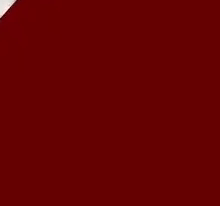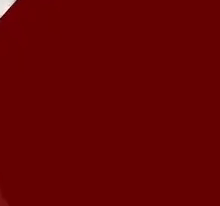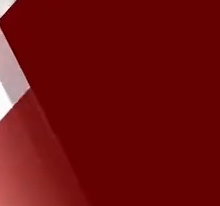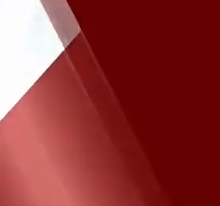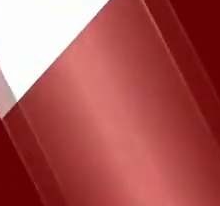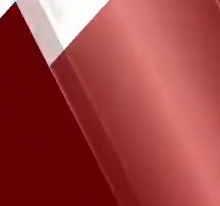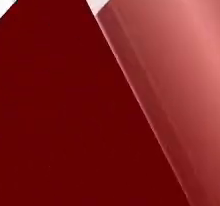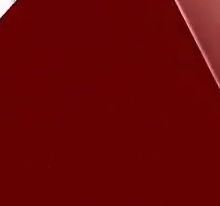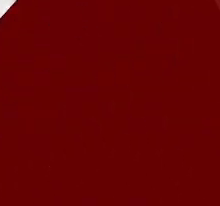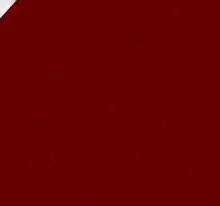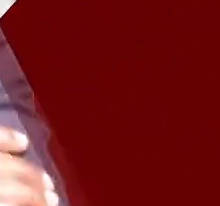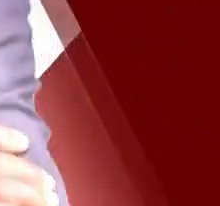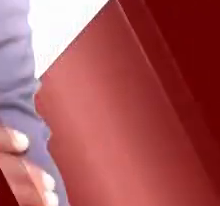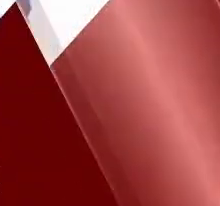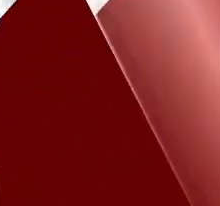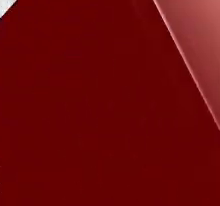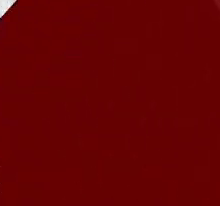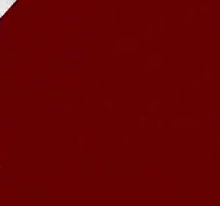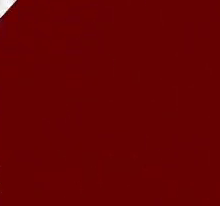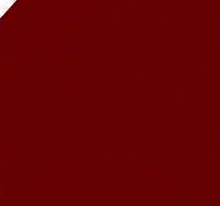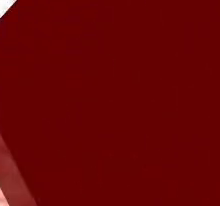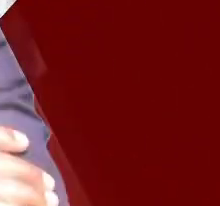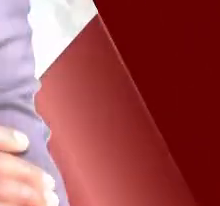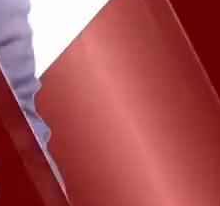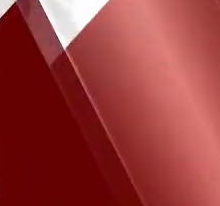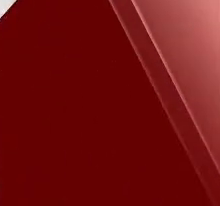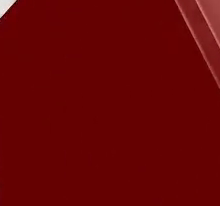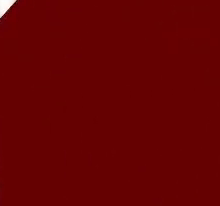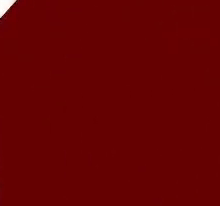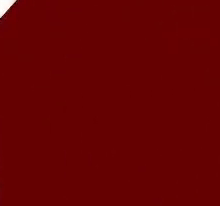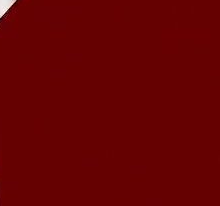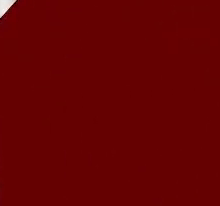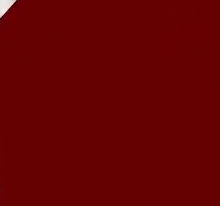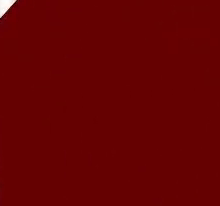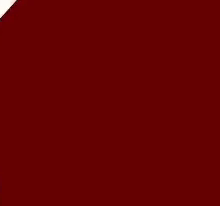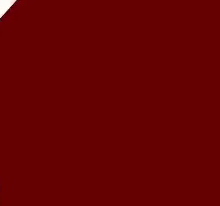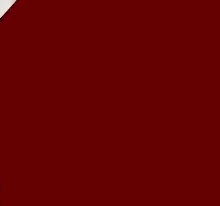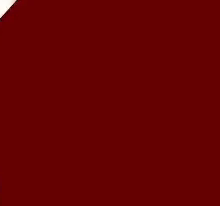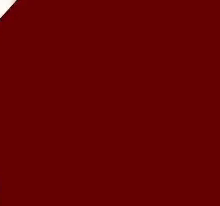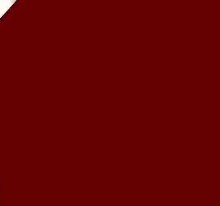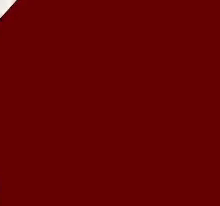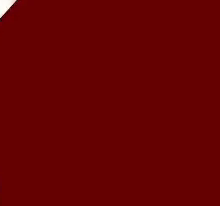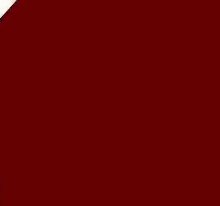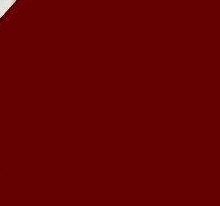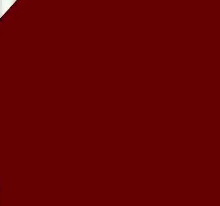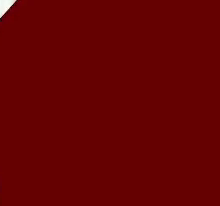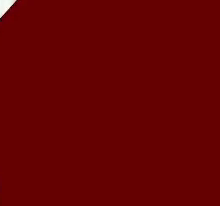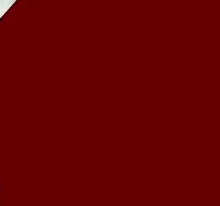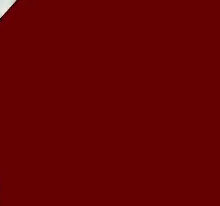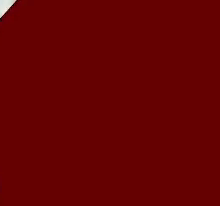You are watching KUTV Primetime News with Auma Evans.